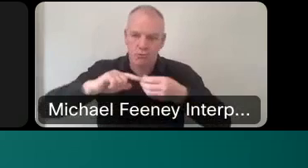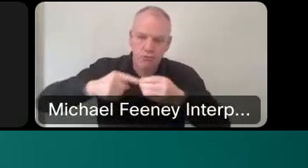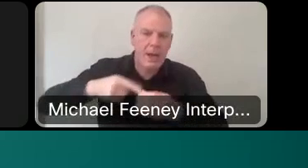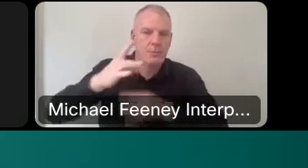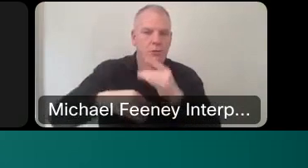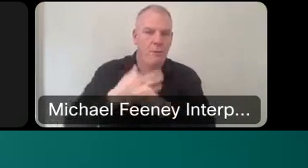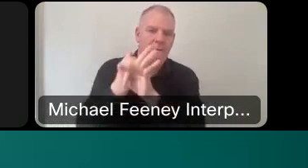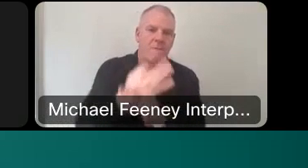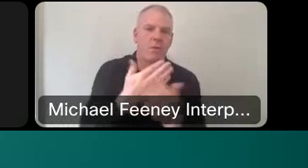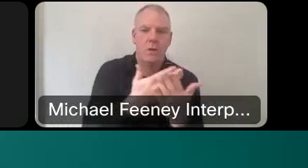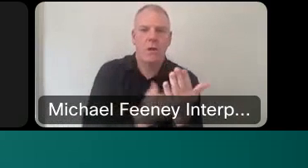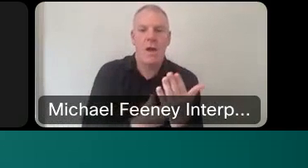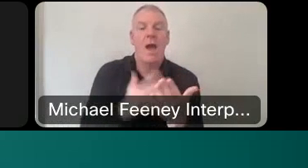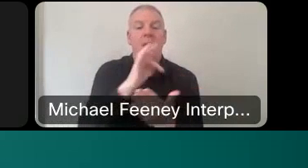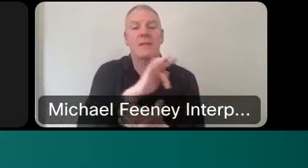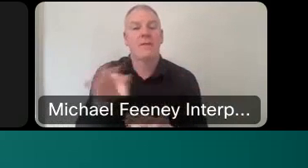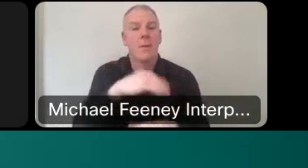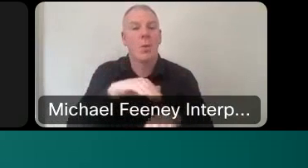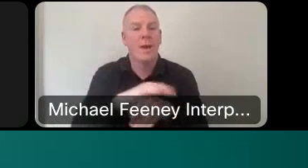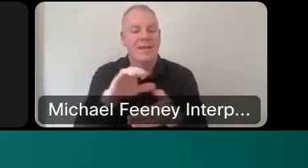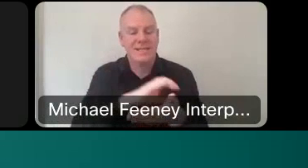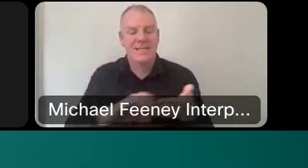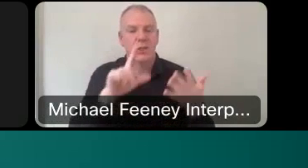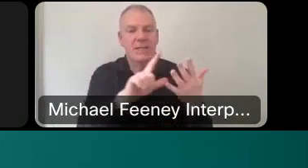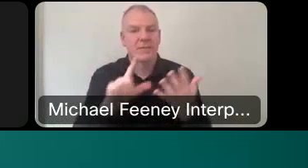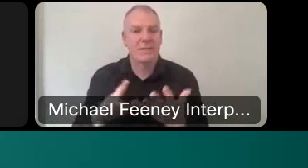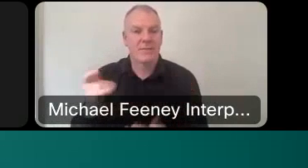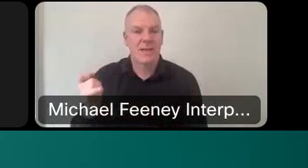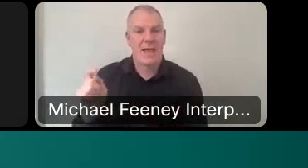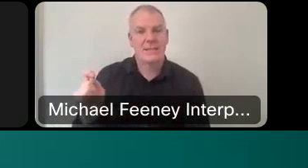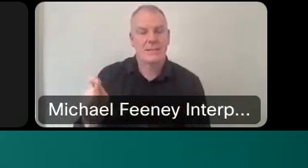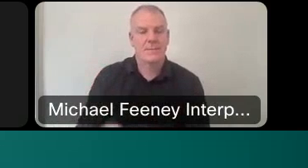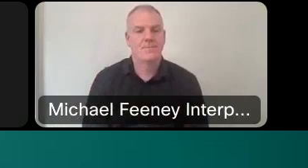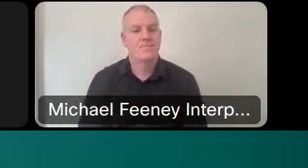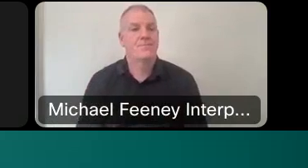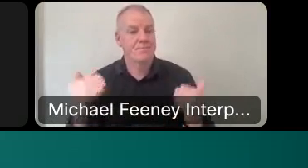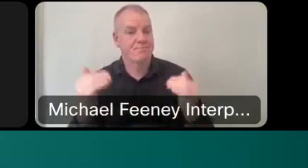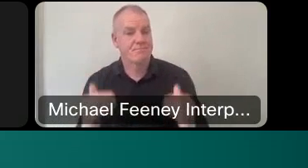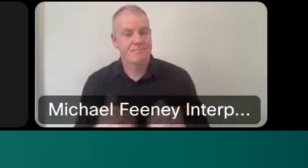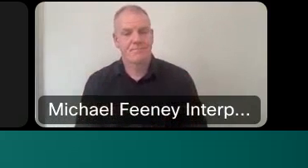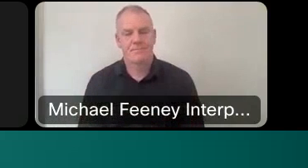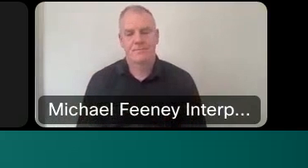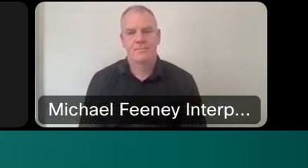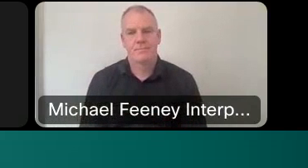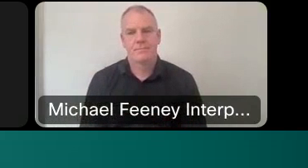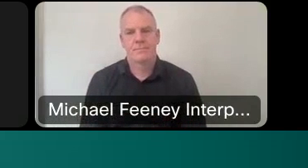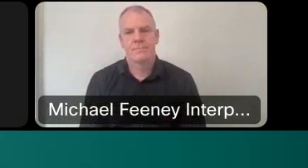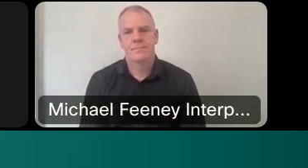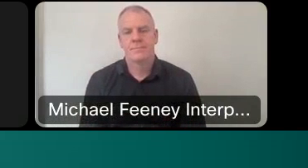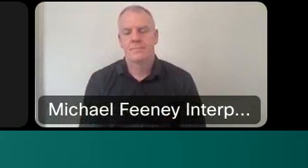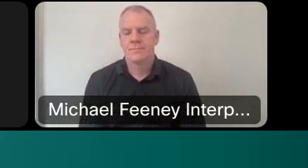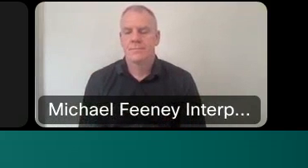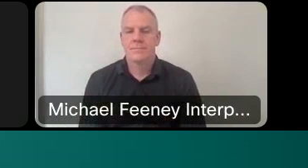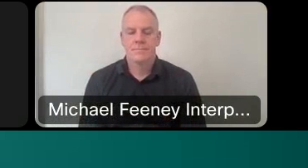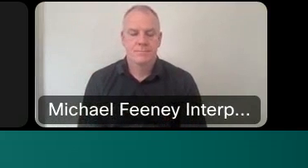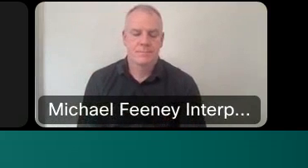compliance, and that's in section 77 of the Act. So just moving on, Lorraine, please. So built